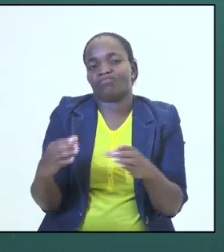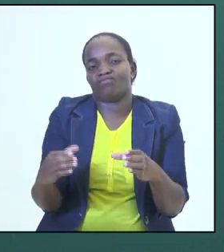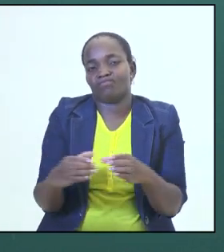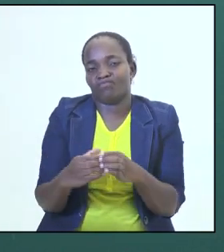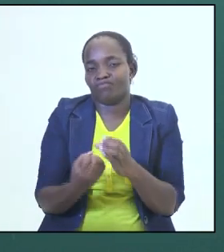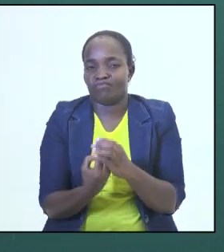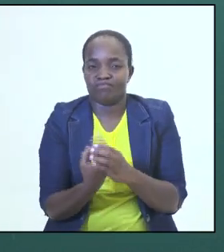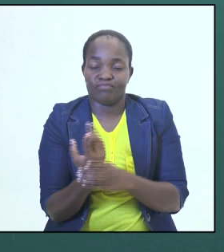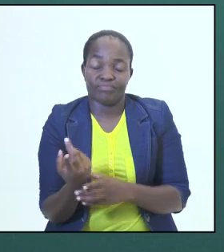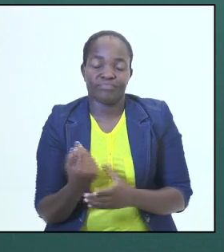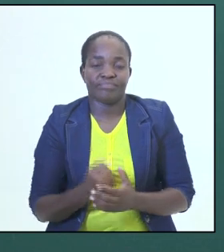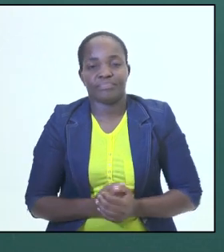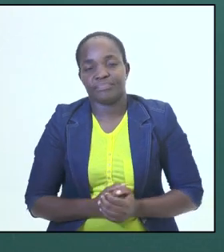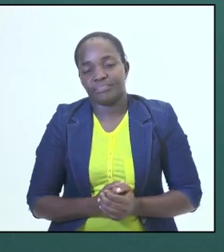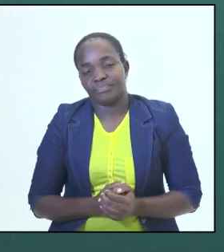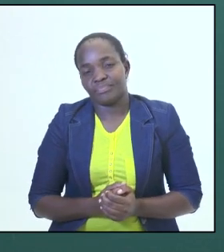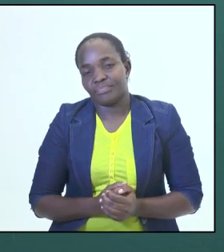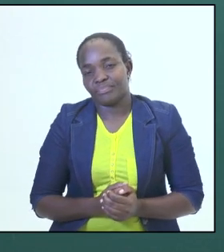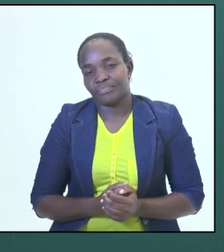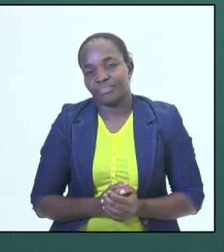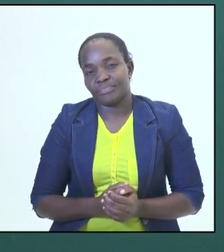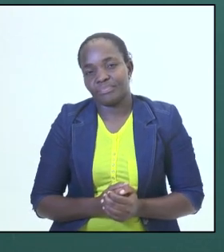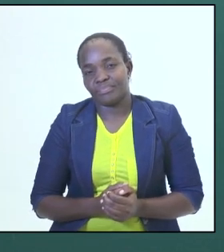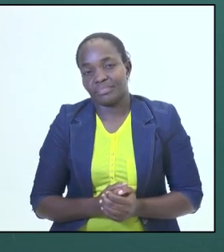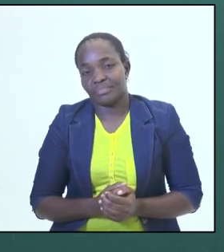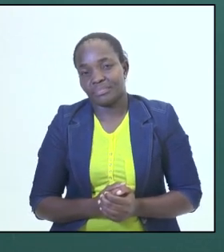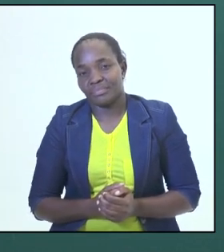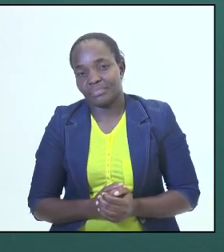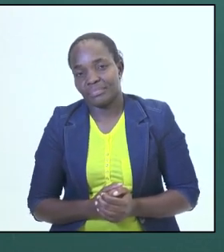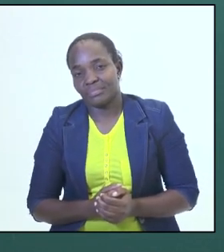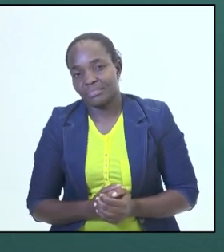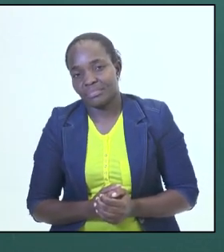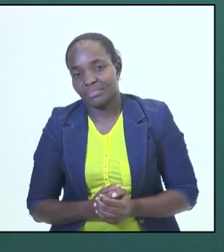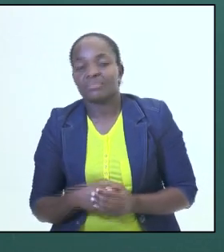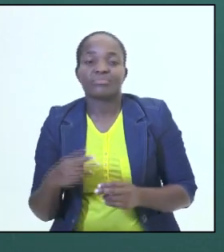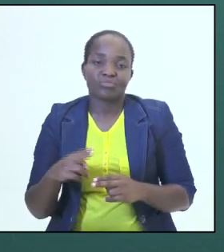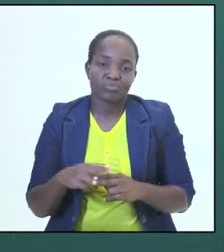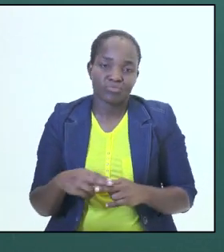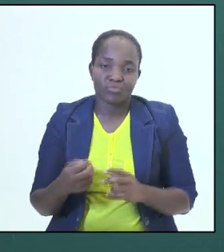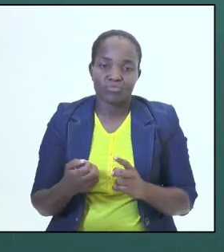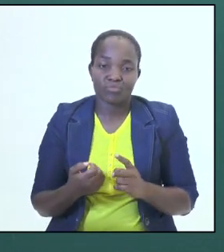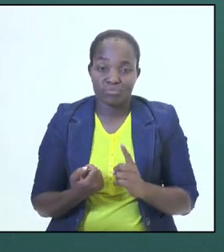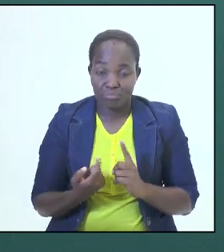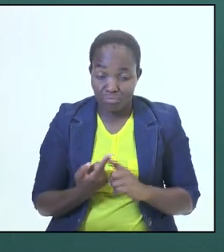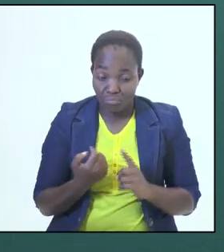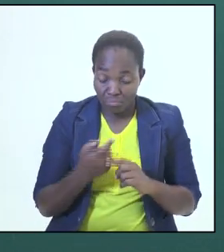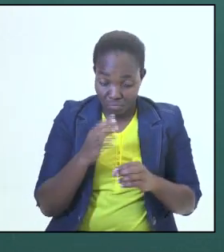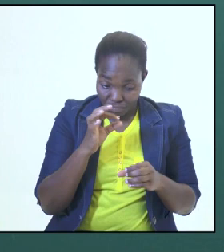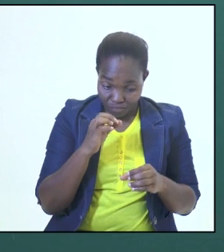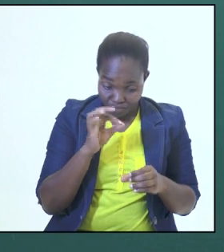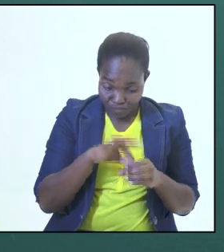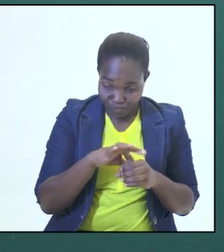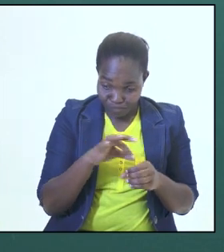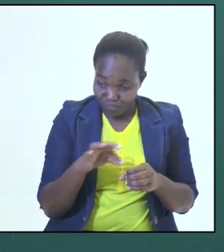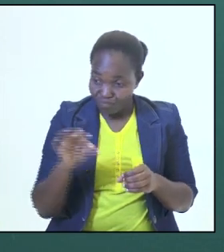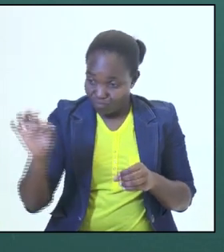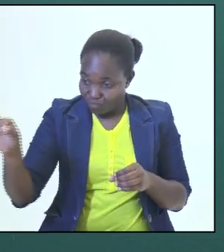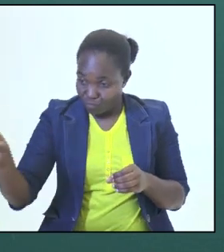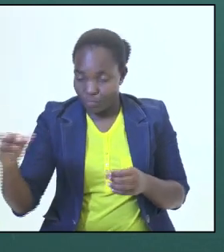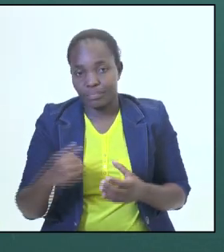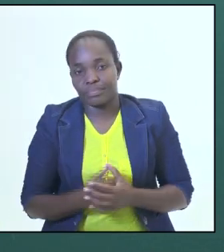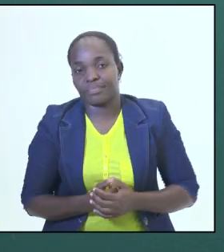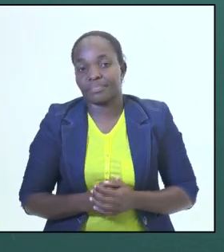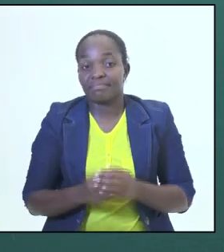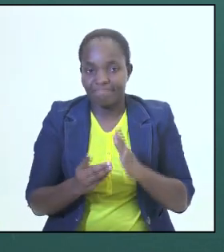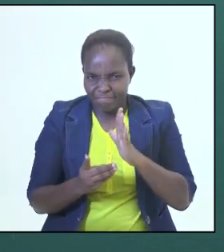In plants that use insects or other to move pollen from one flower to the next, plants